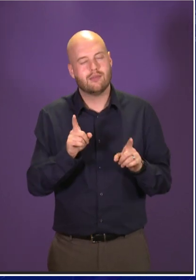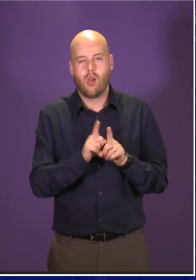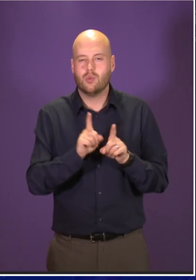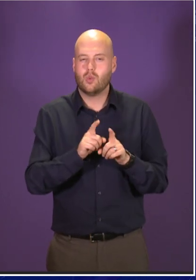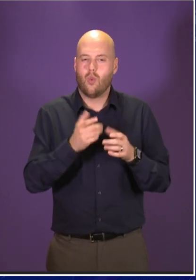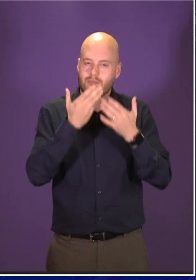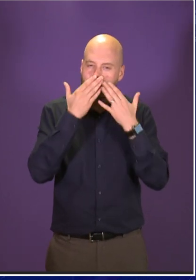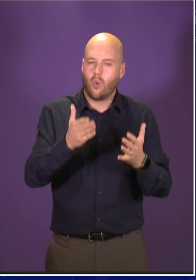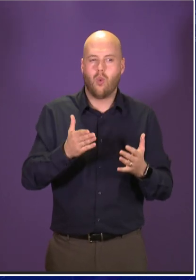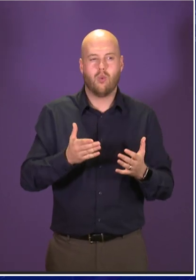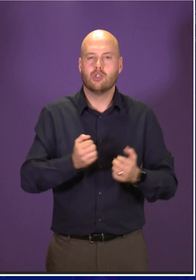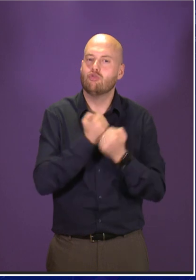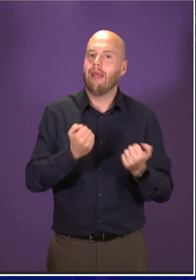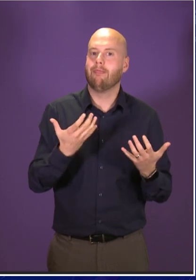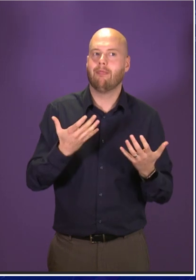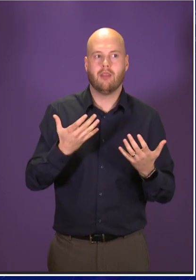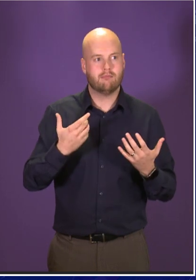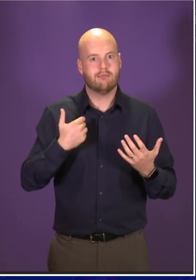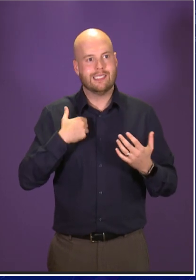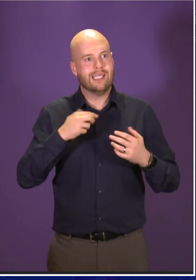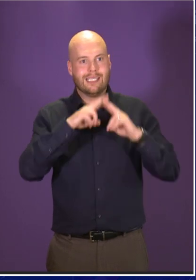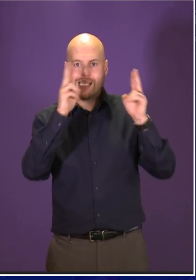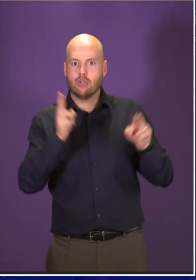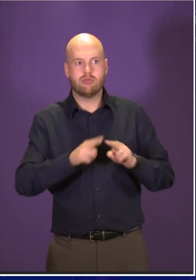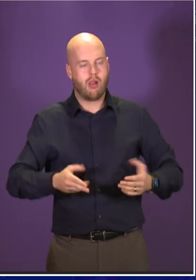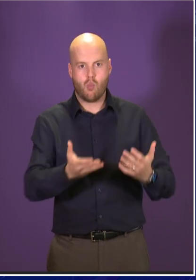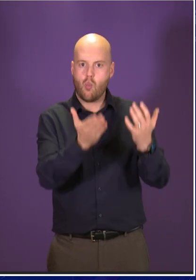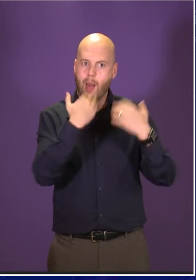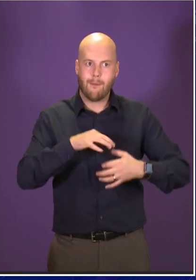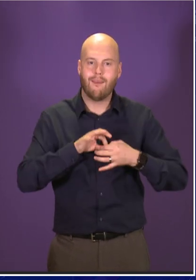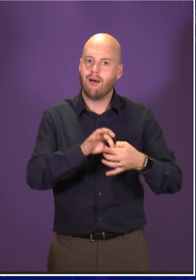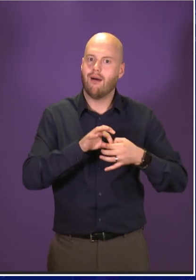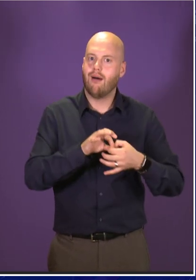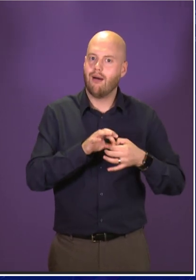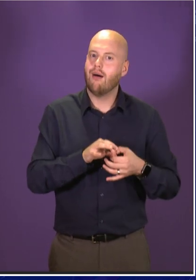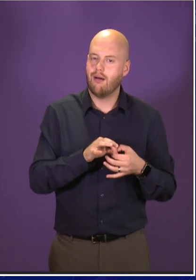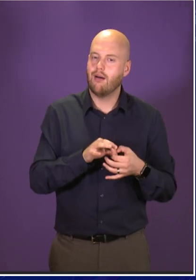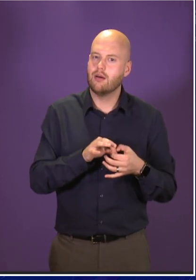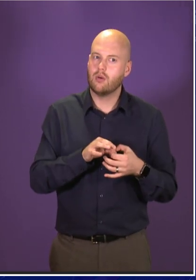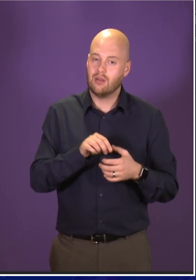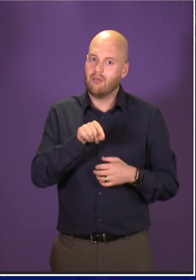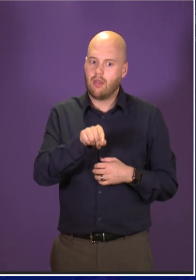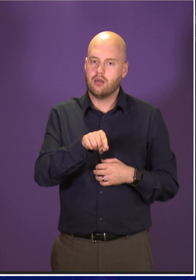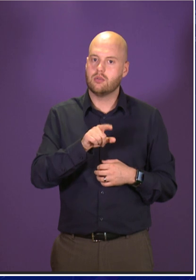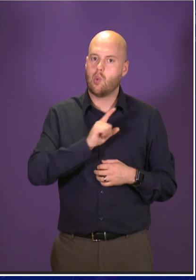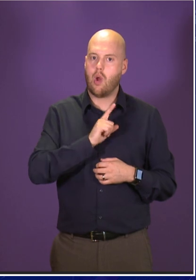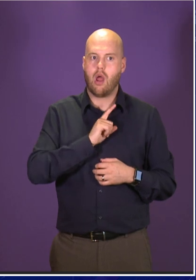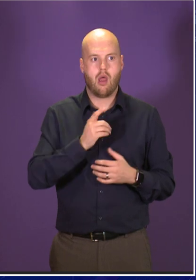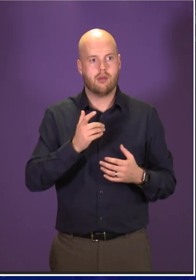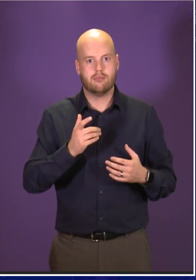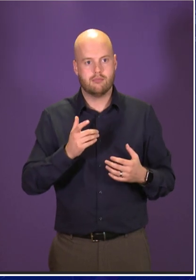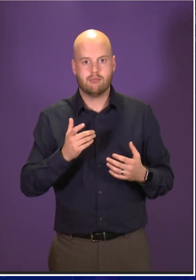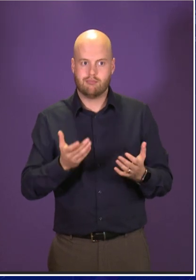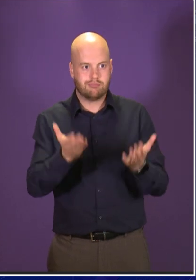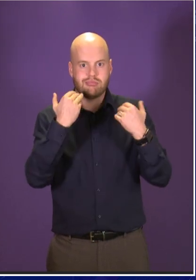of internationalism that we hold very dear. And that internationalism is why we established this Edinburgh